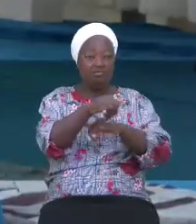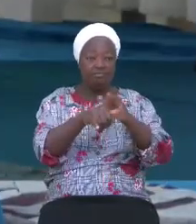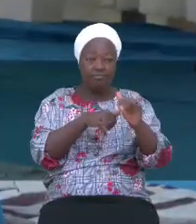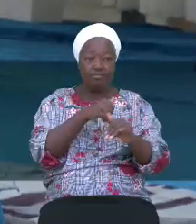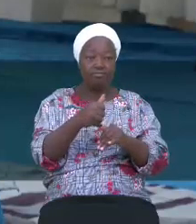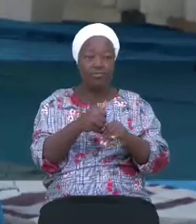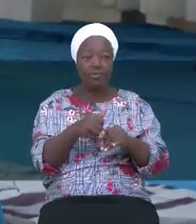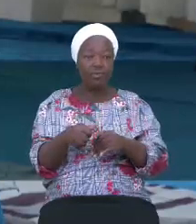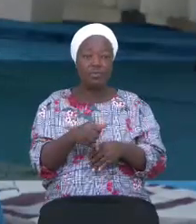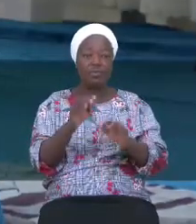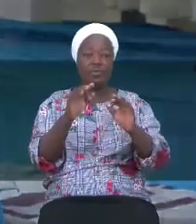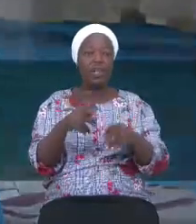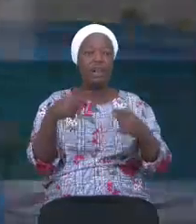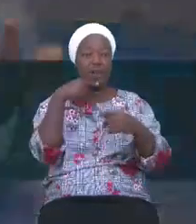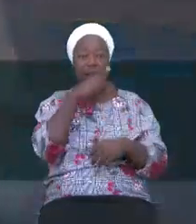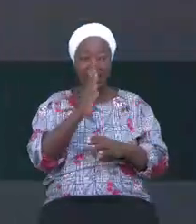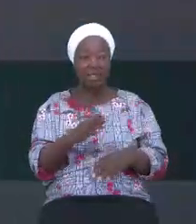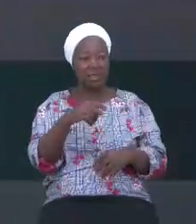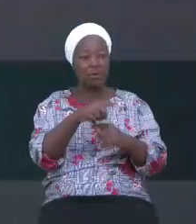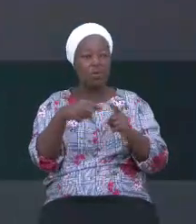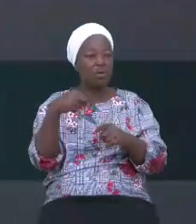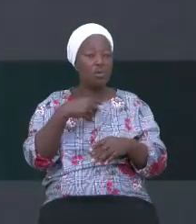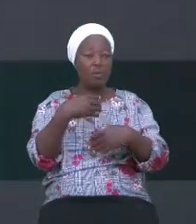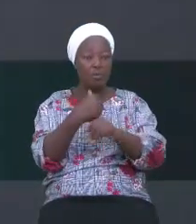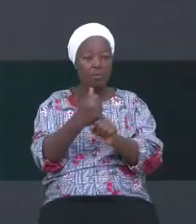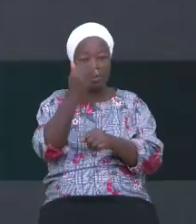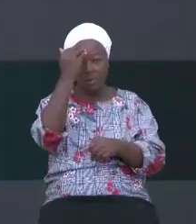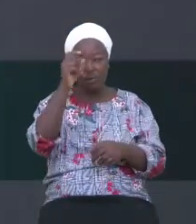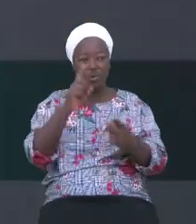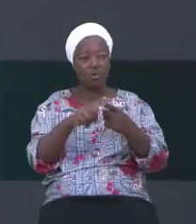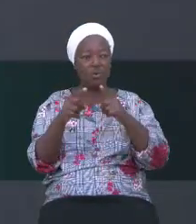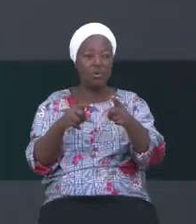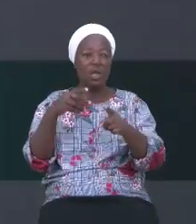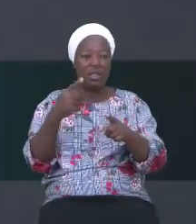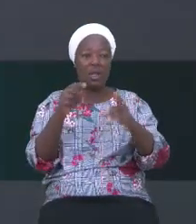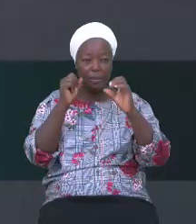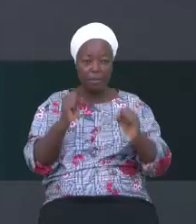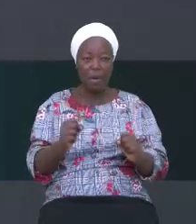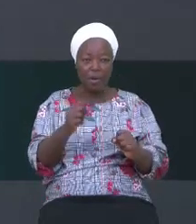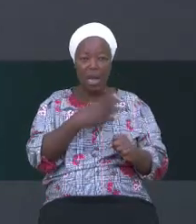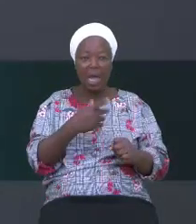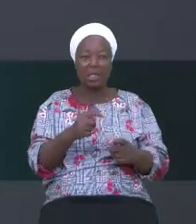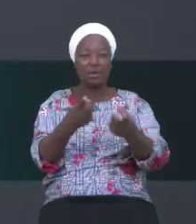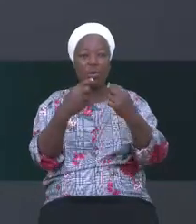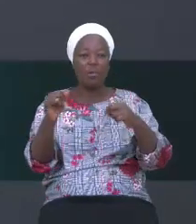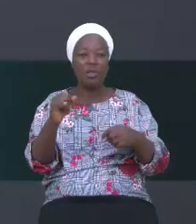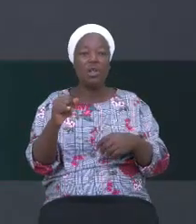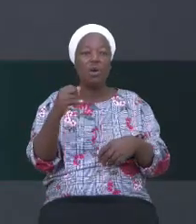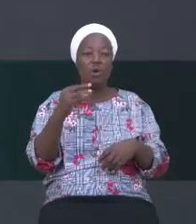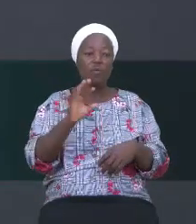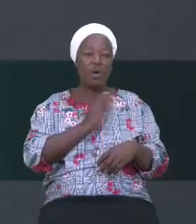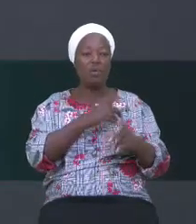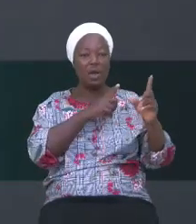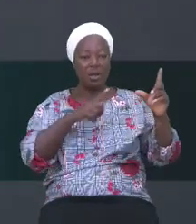cunningly devised fables when we made known unto you the power and the coming of our